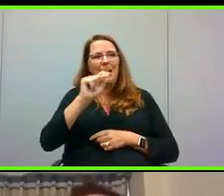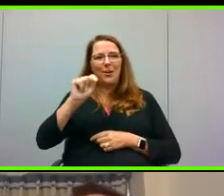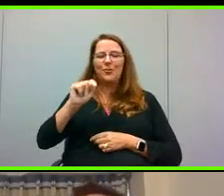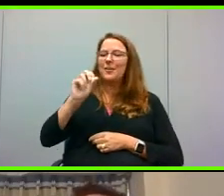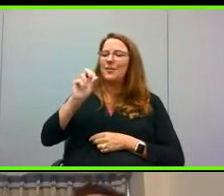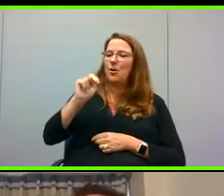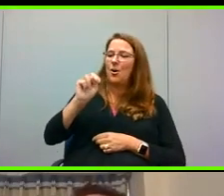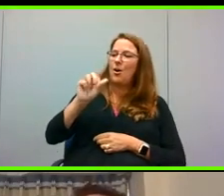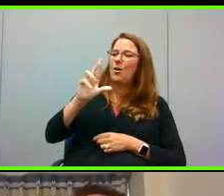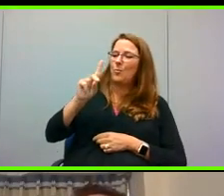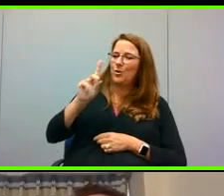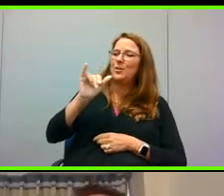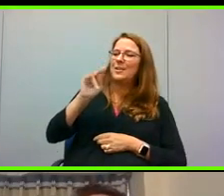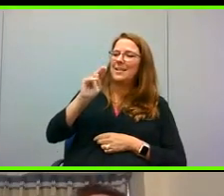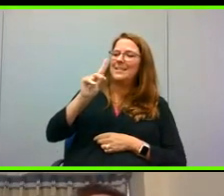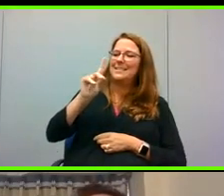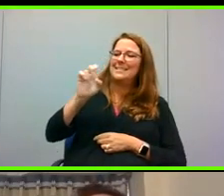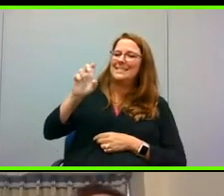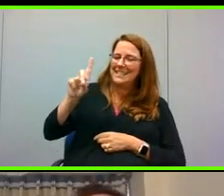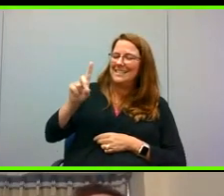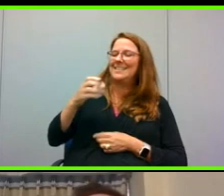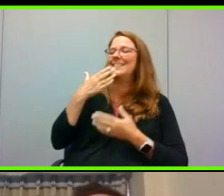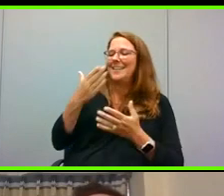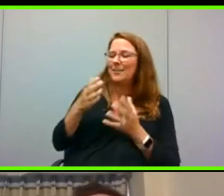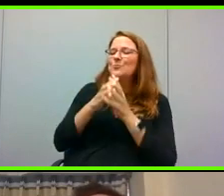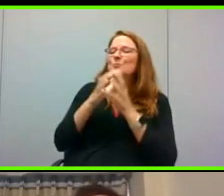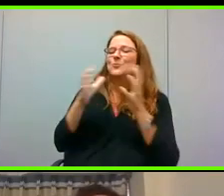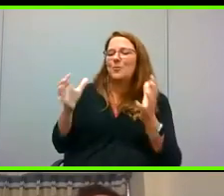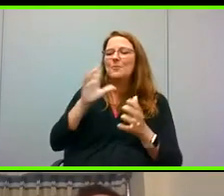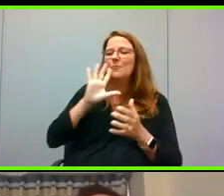very much, Commissioner Hayfield, for the work.